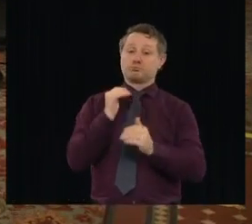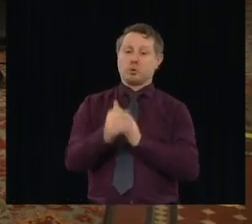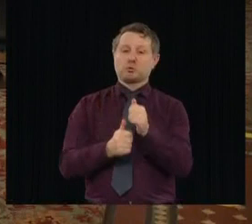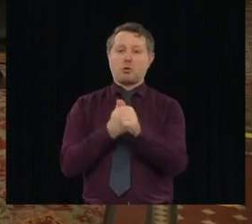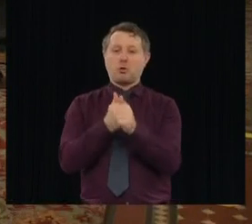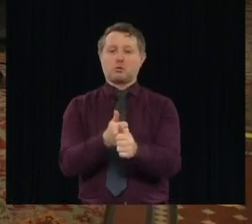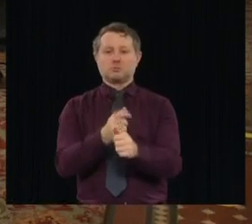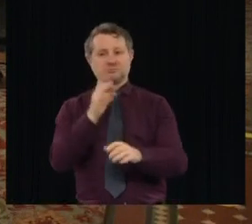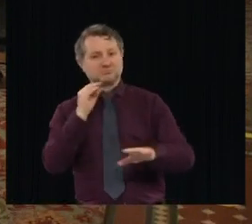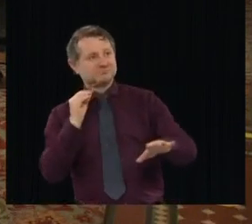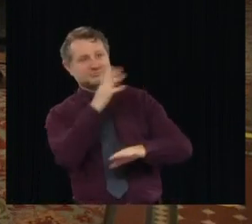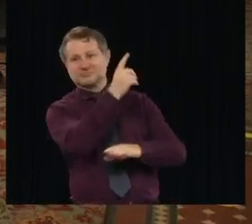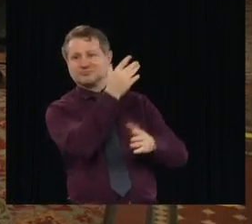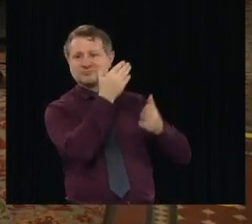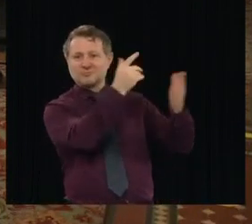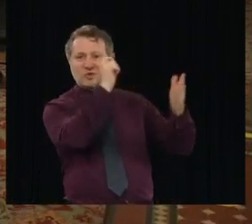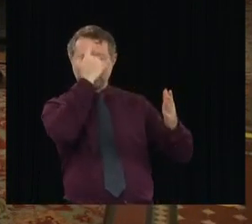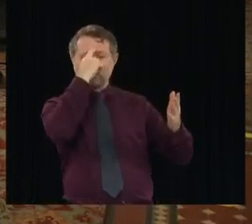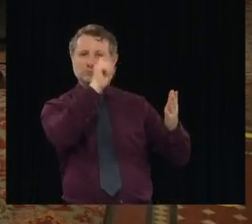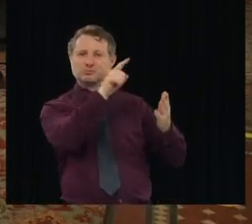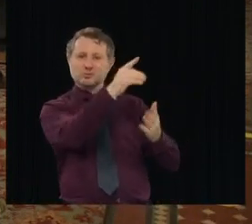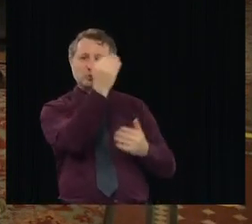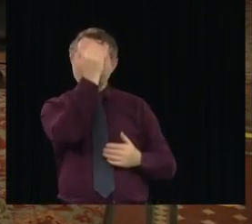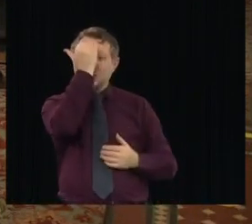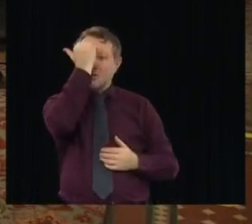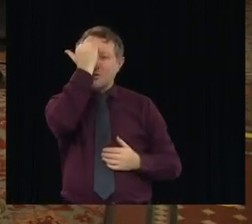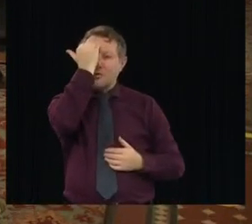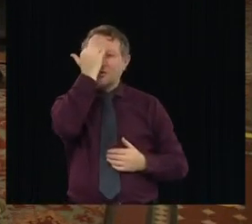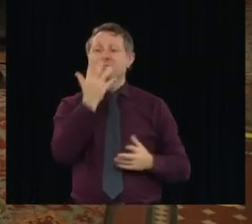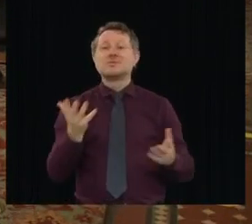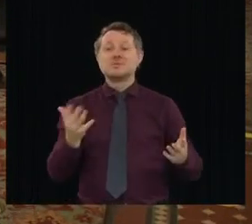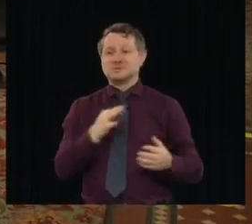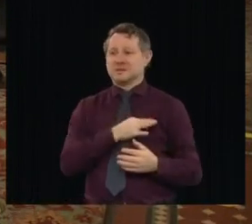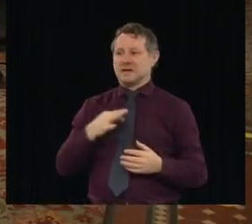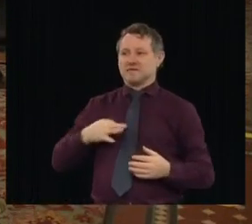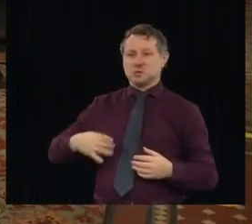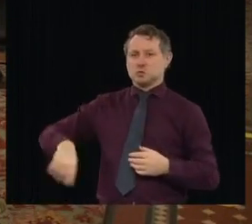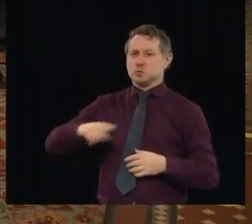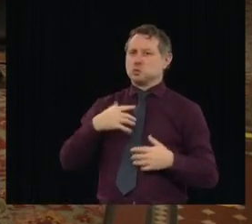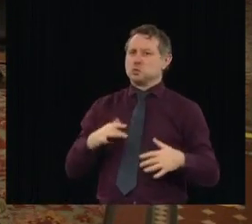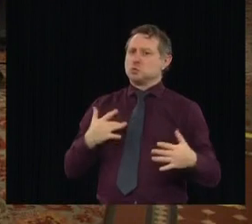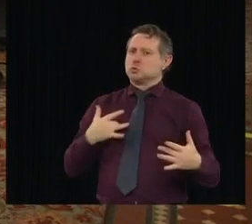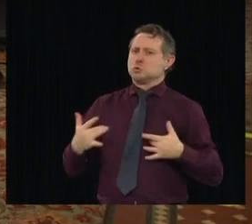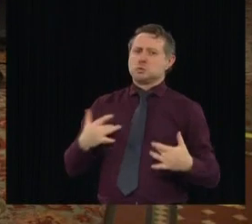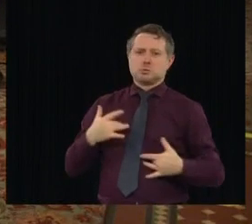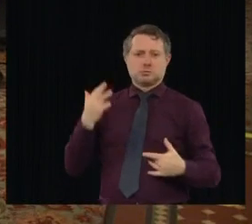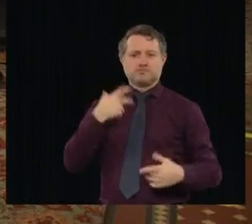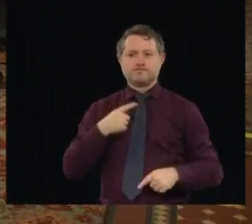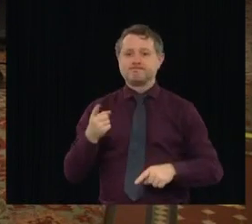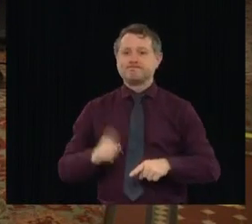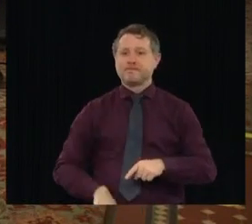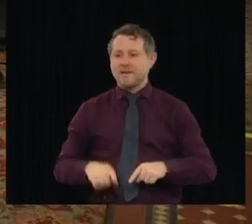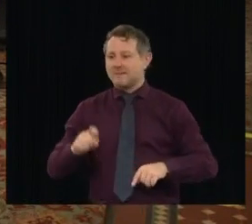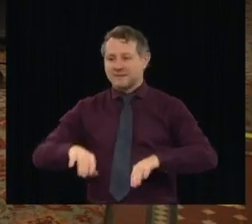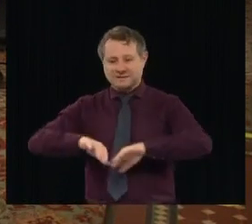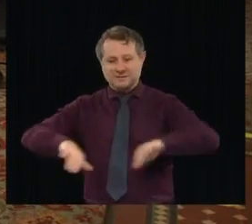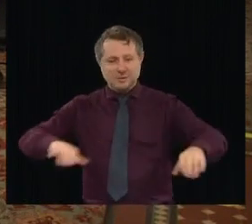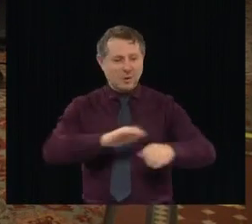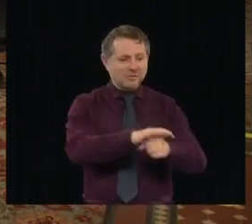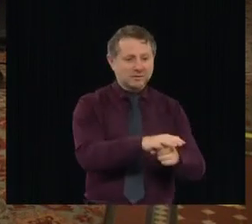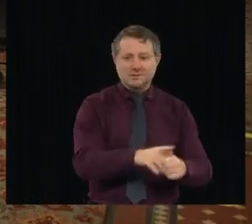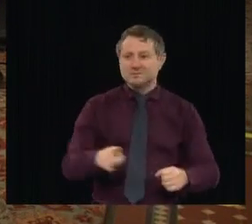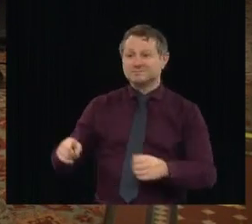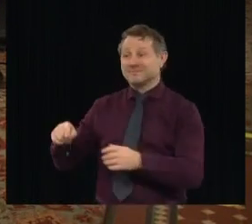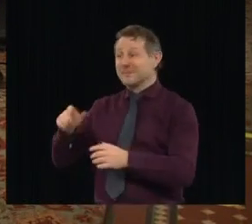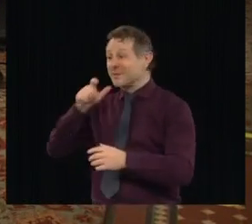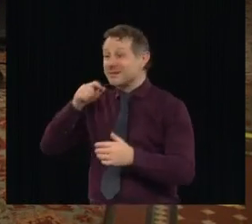attention. They also are concerned because they're having problems social distancing in this community, and it's a very